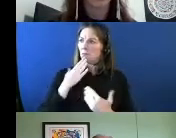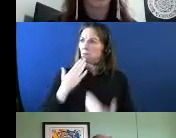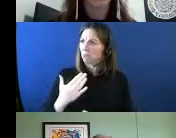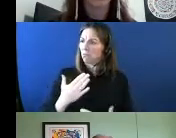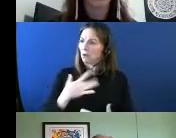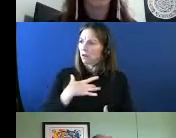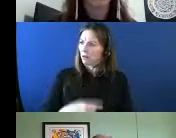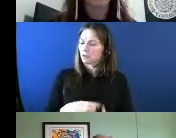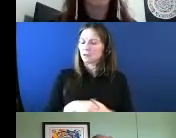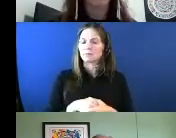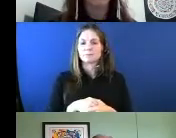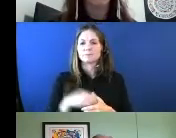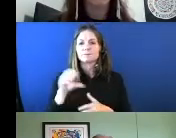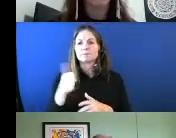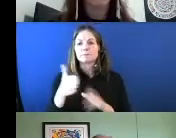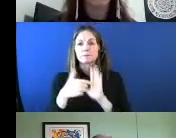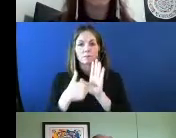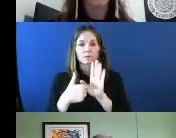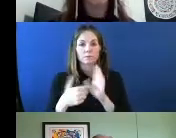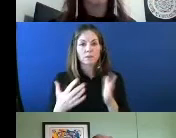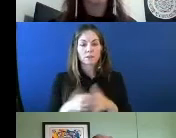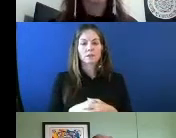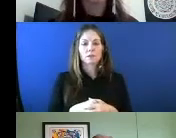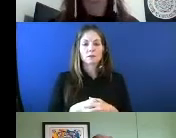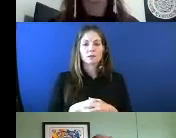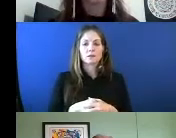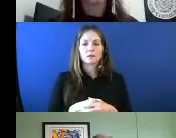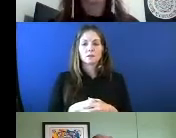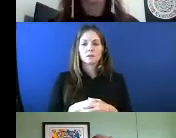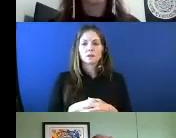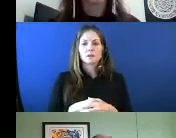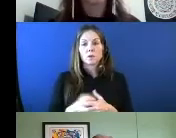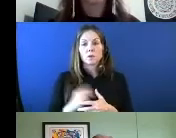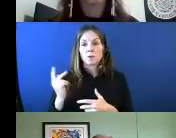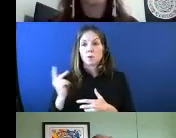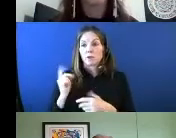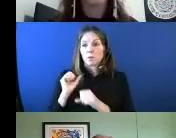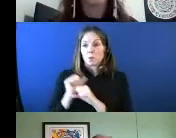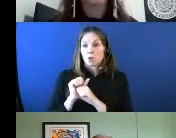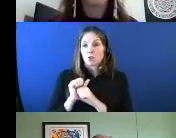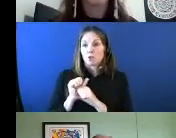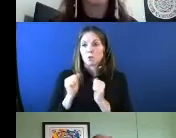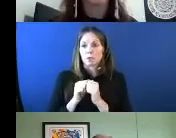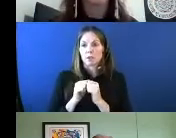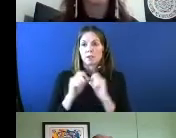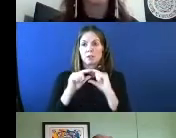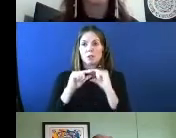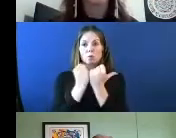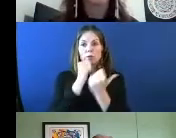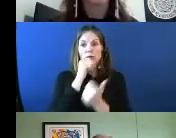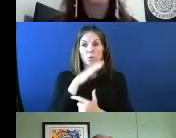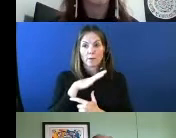You know, another example that I wanted to give is that we worked very closely with a group of women who reside